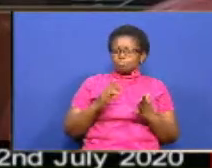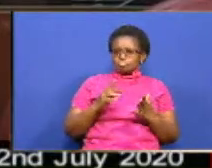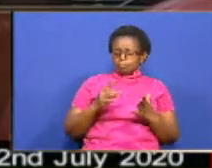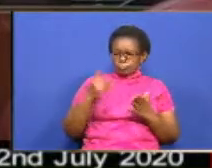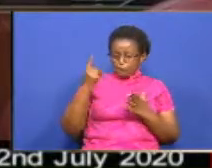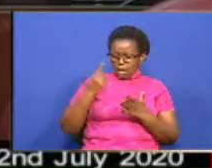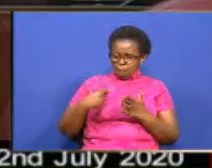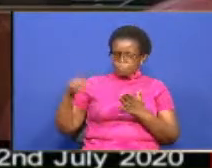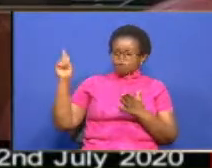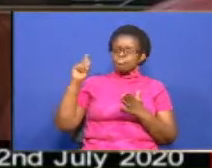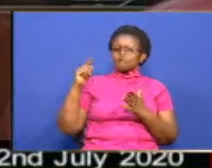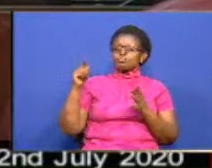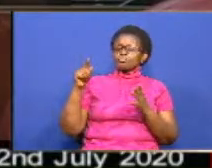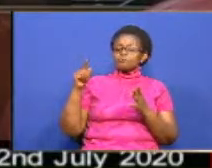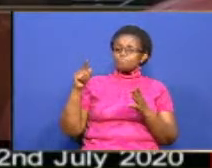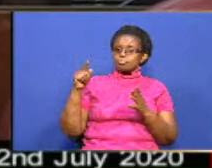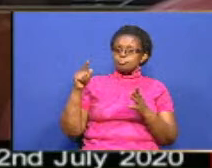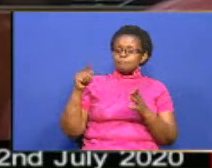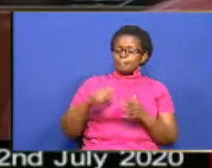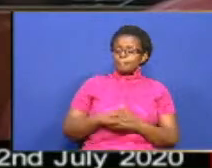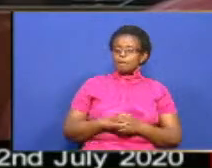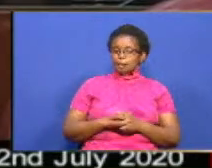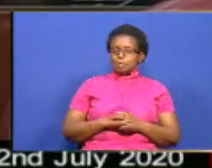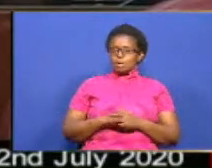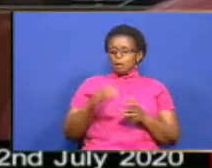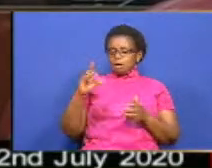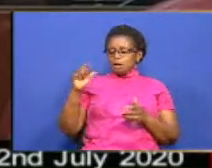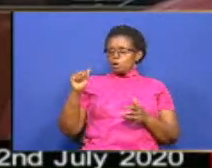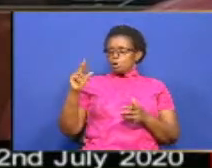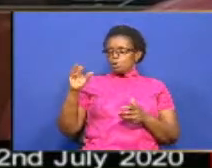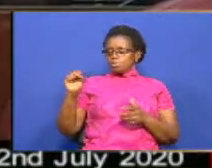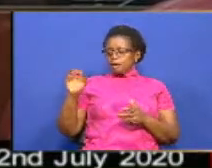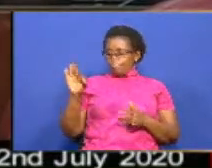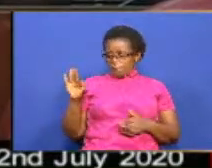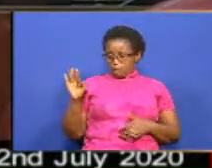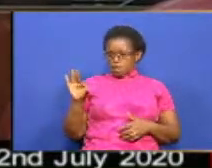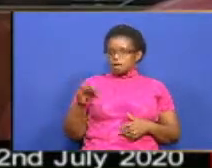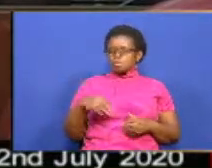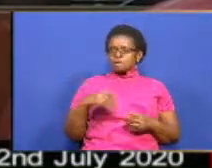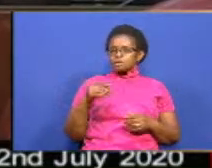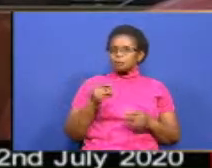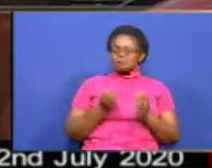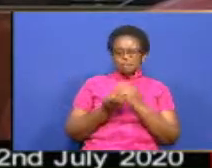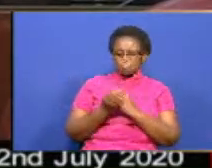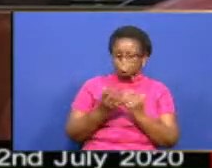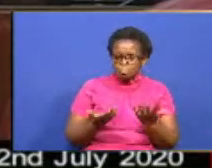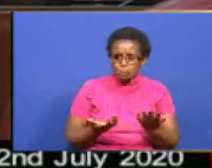Honorable Speaker, clause 3 of the bill basically provides